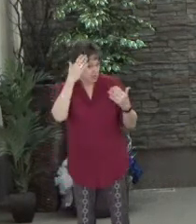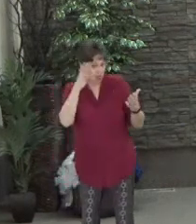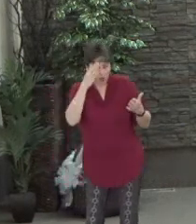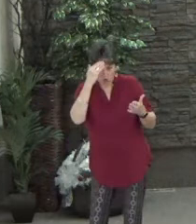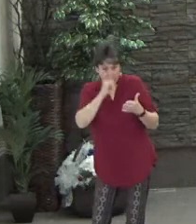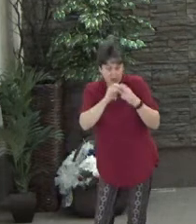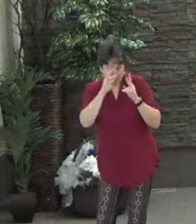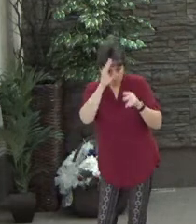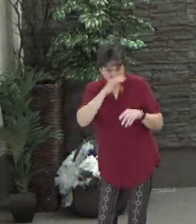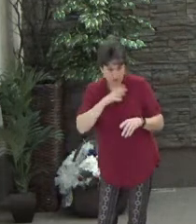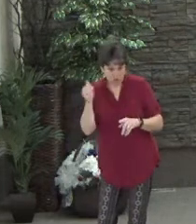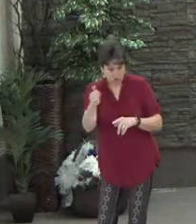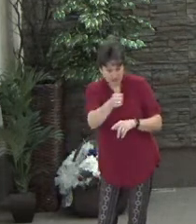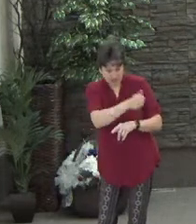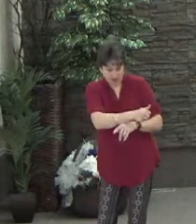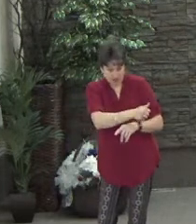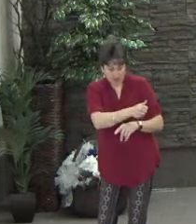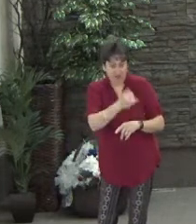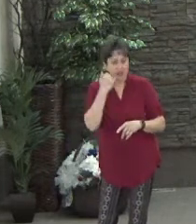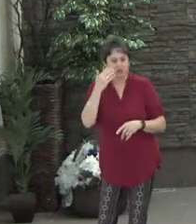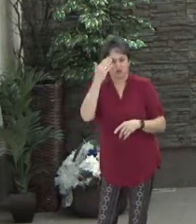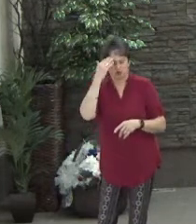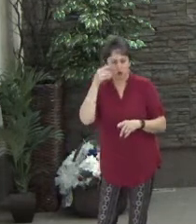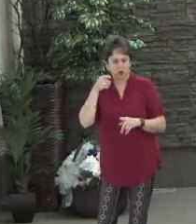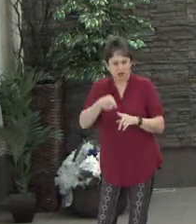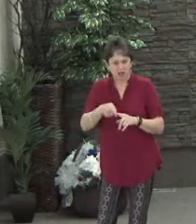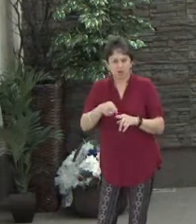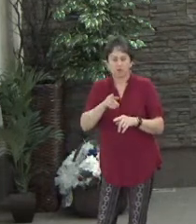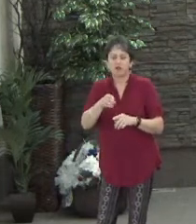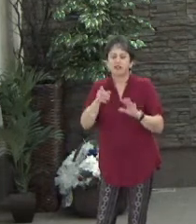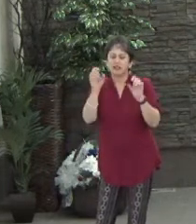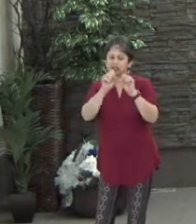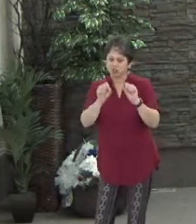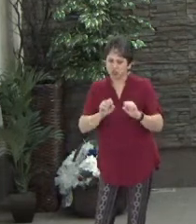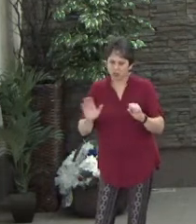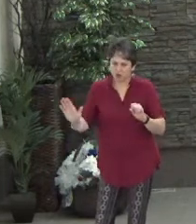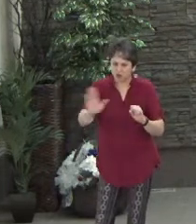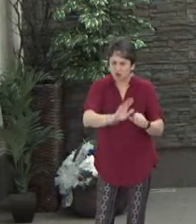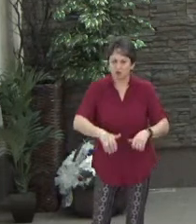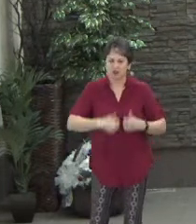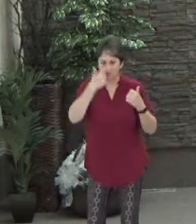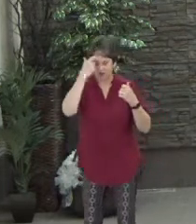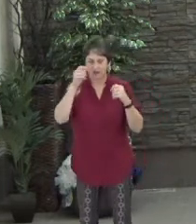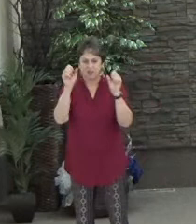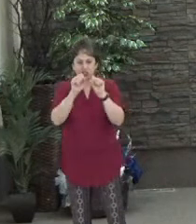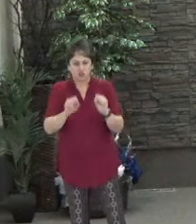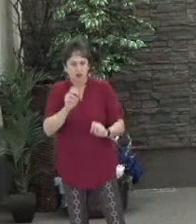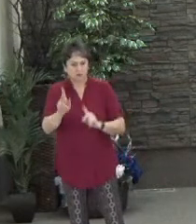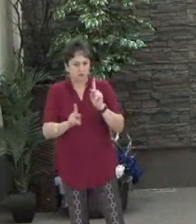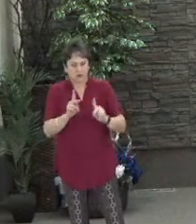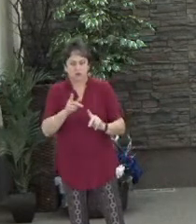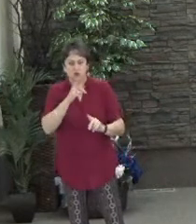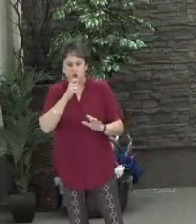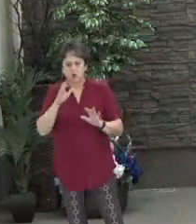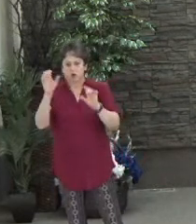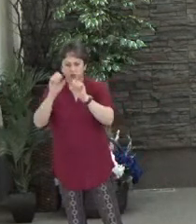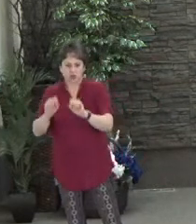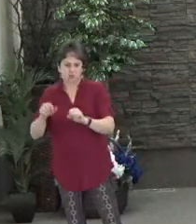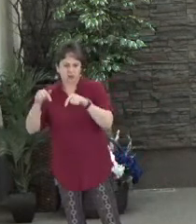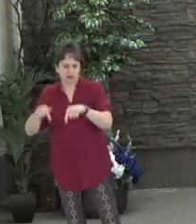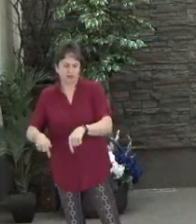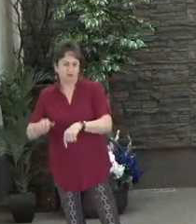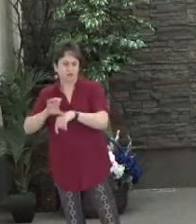man. Whether or not you've known him, he's shaped your life because he shaped the people that are shaping this